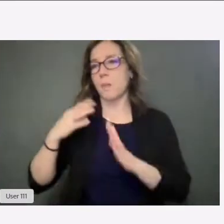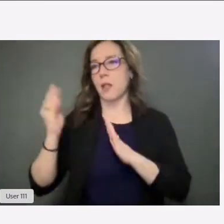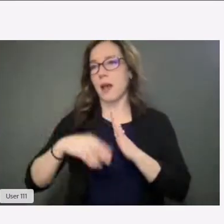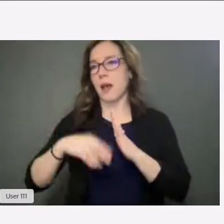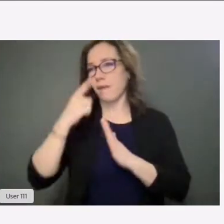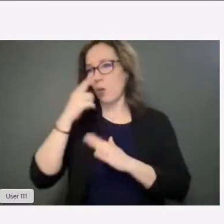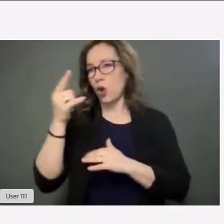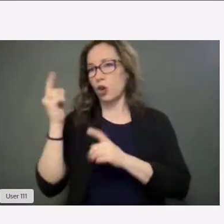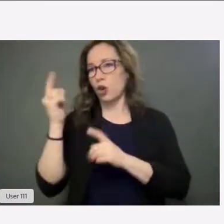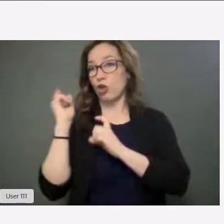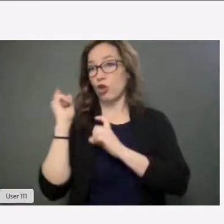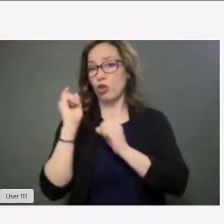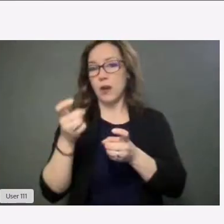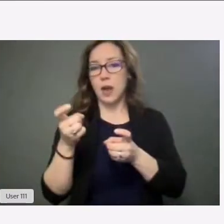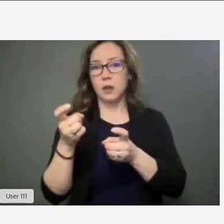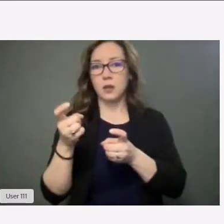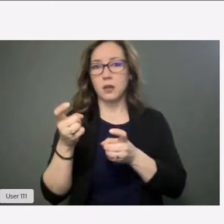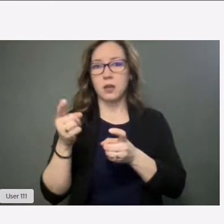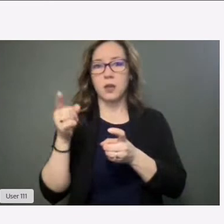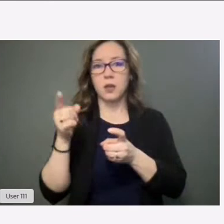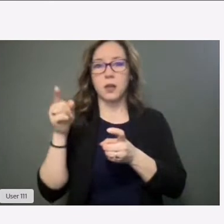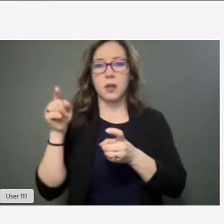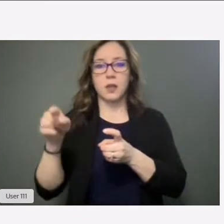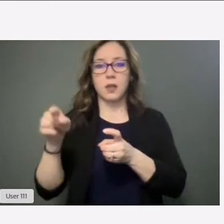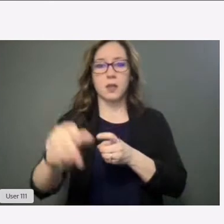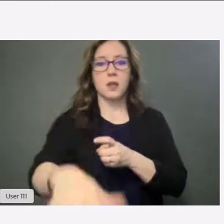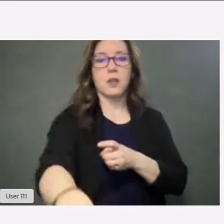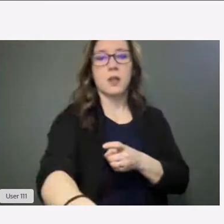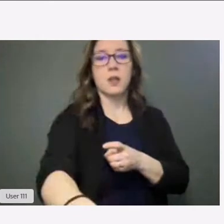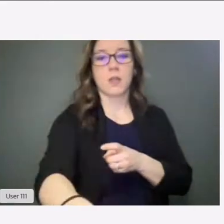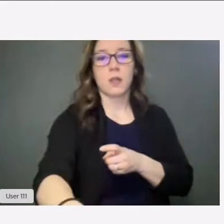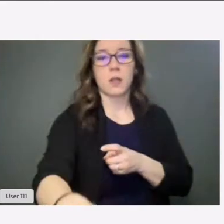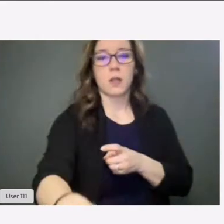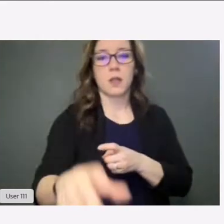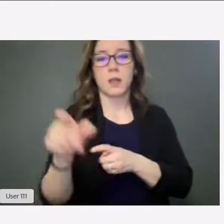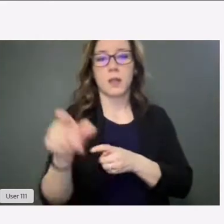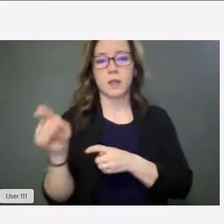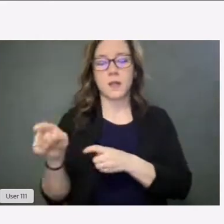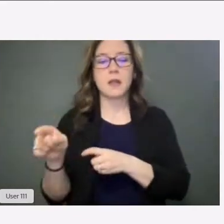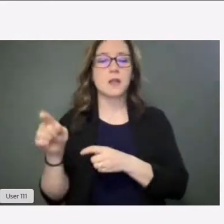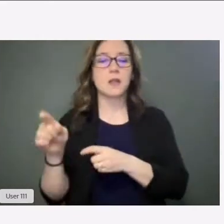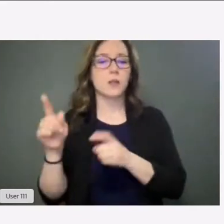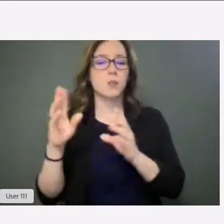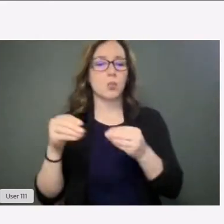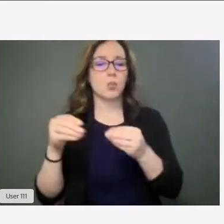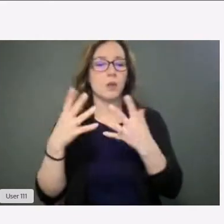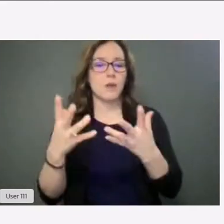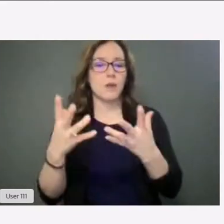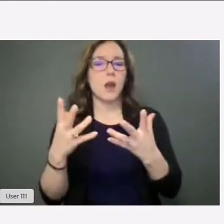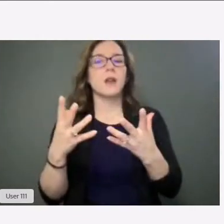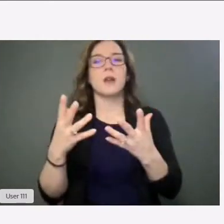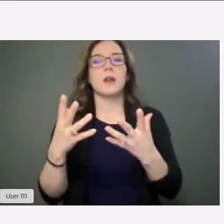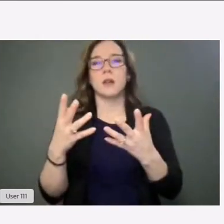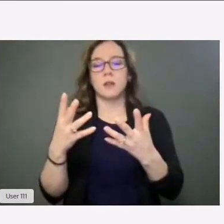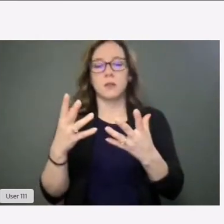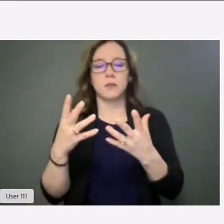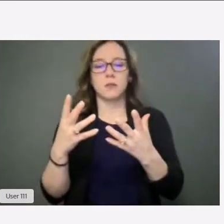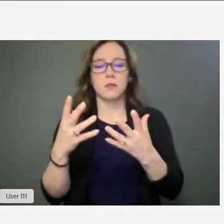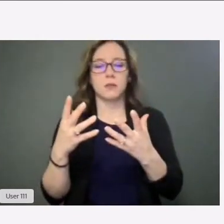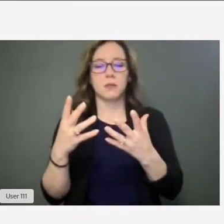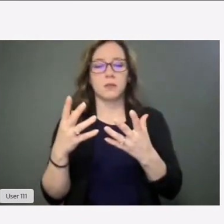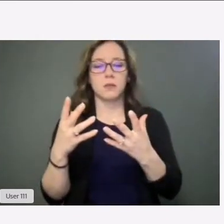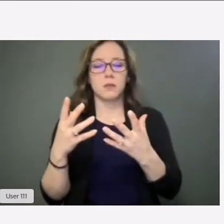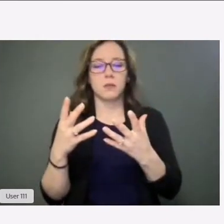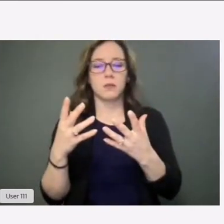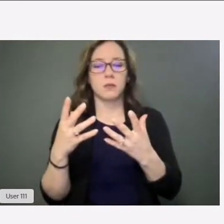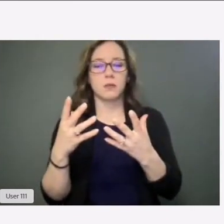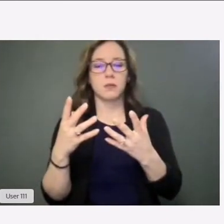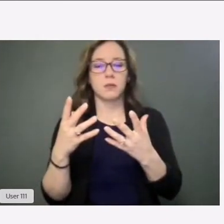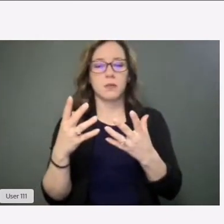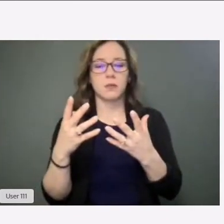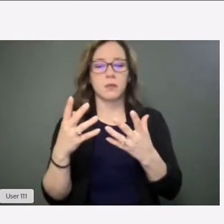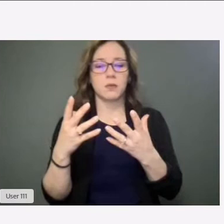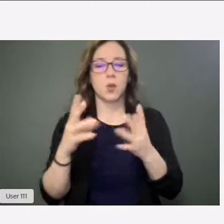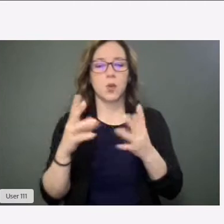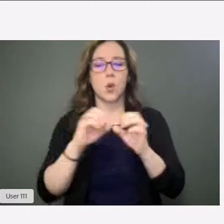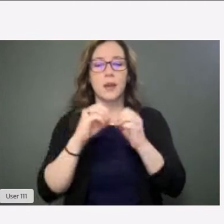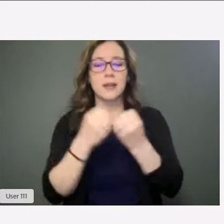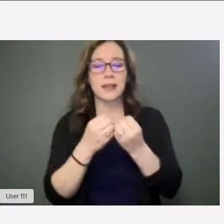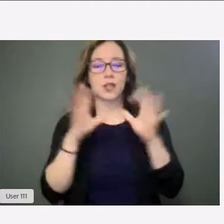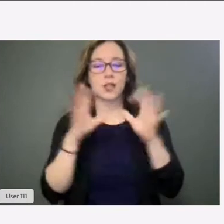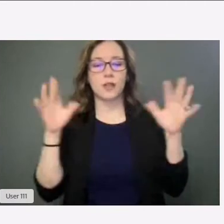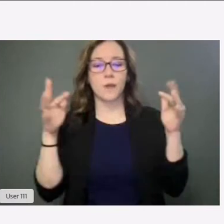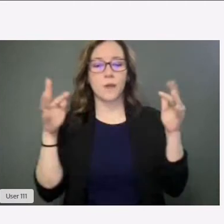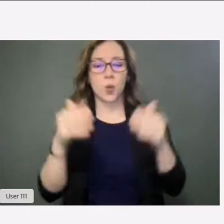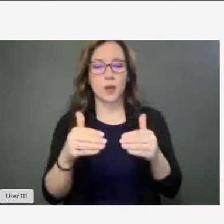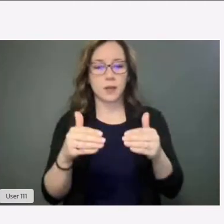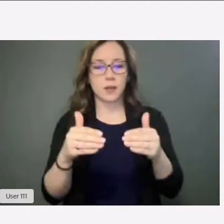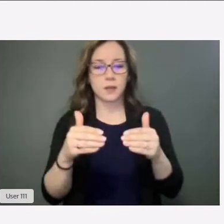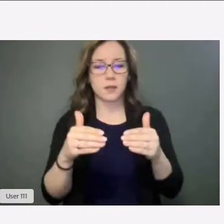Our organization focuses on providing cert trade to the Hispanic community in the states we have a presence. So Ricardo, the key thing for you